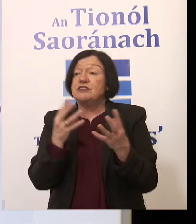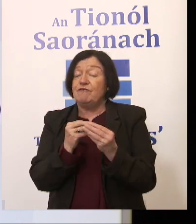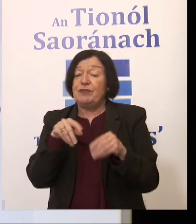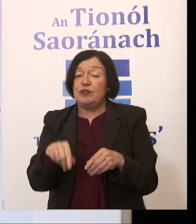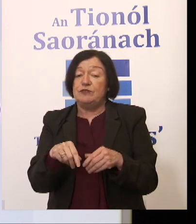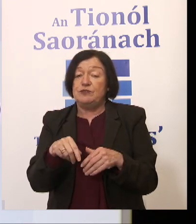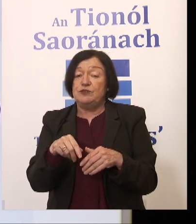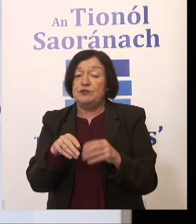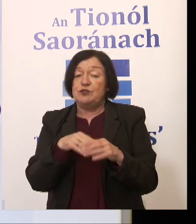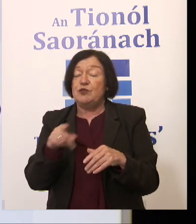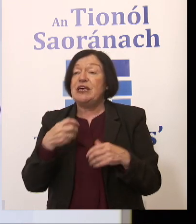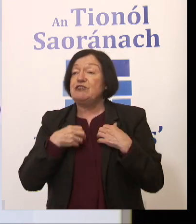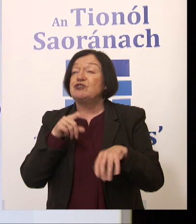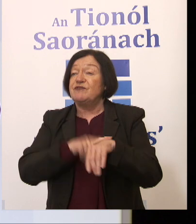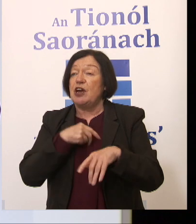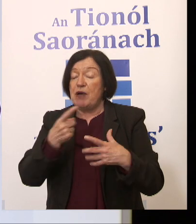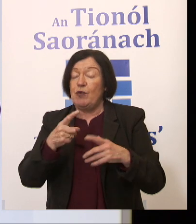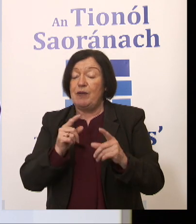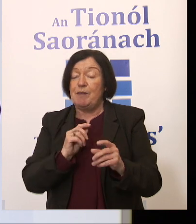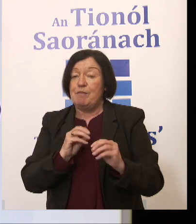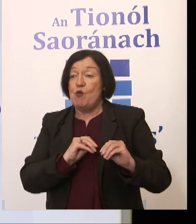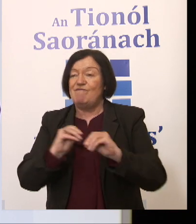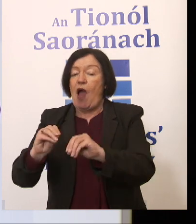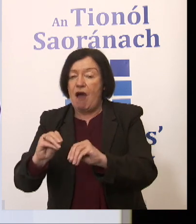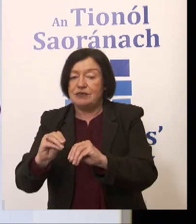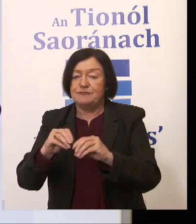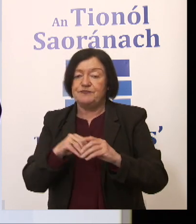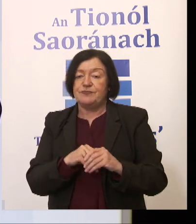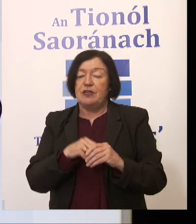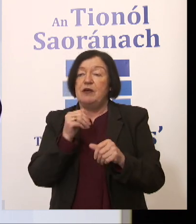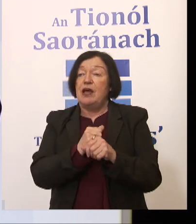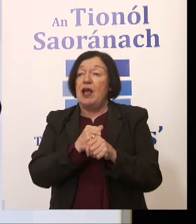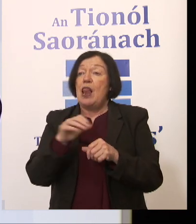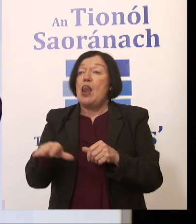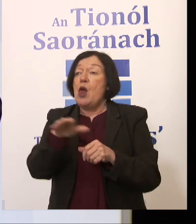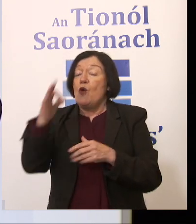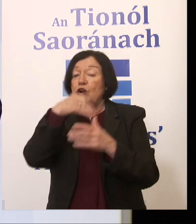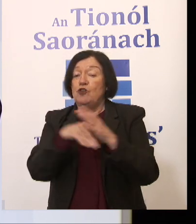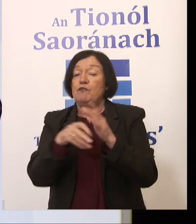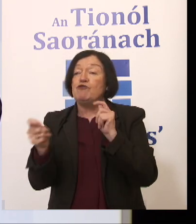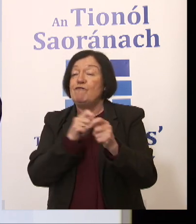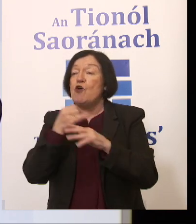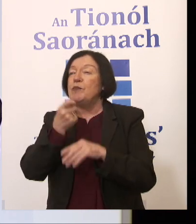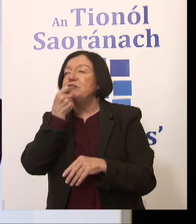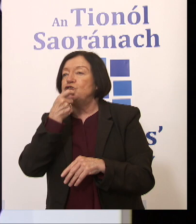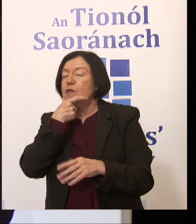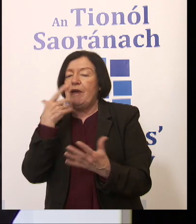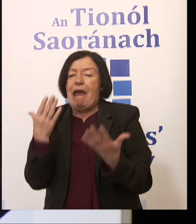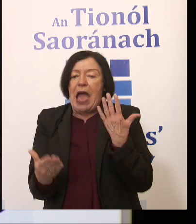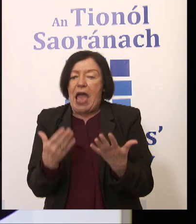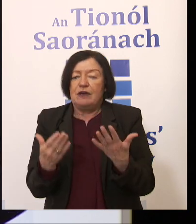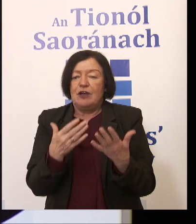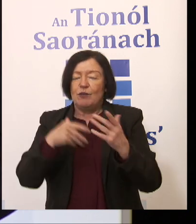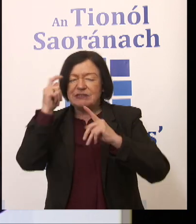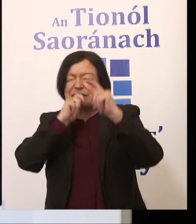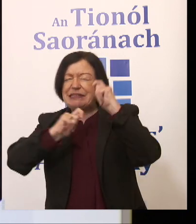in relation, but in the interest of time, I'm going to skip it. Around local government reform in Dublin and how that has come about and what the